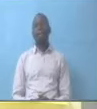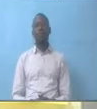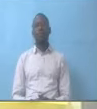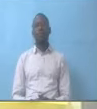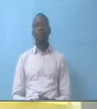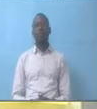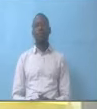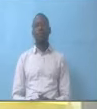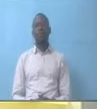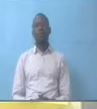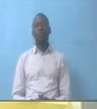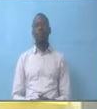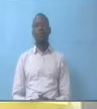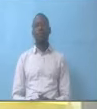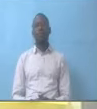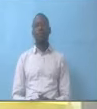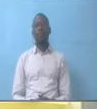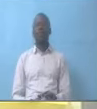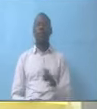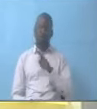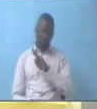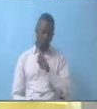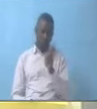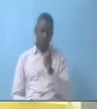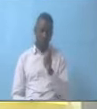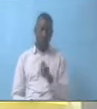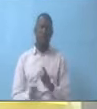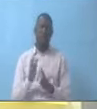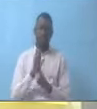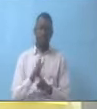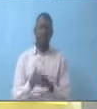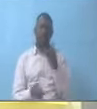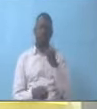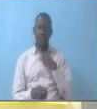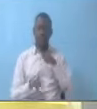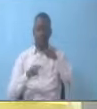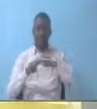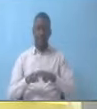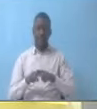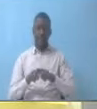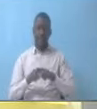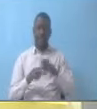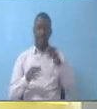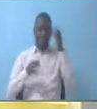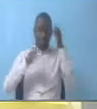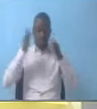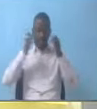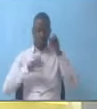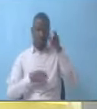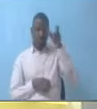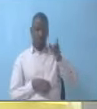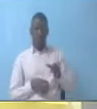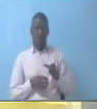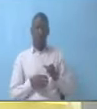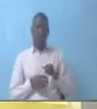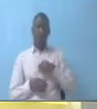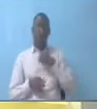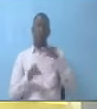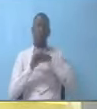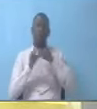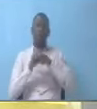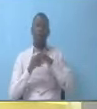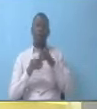No. If I sit in a court of appeal, buma toge ci côté d'appel, a member of a panel